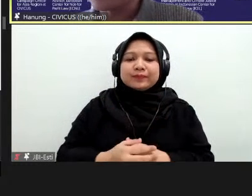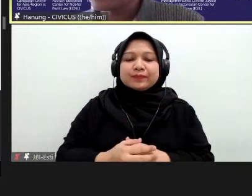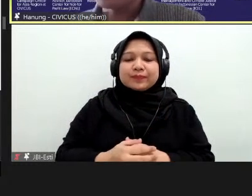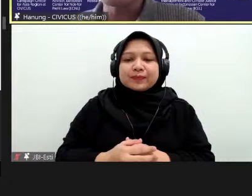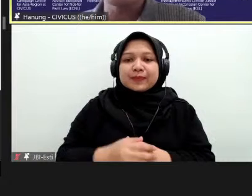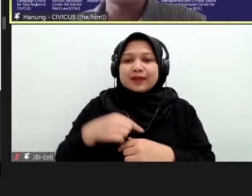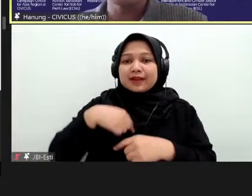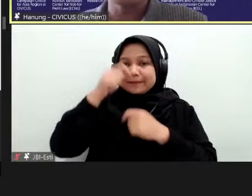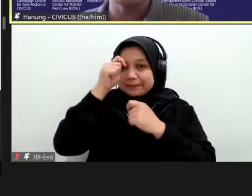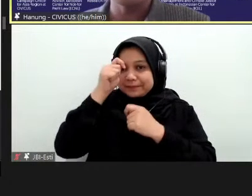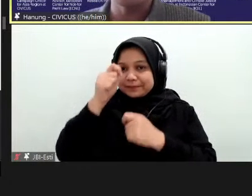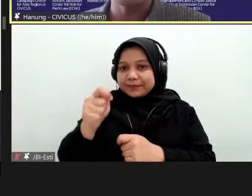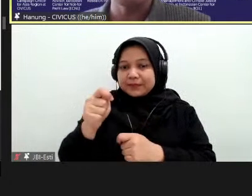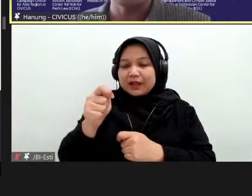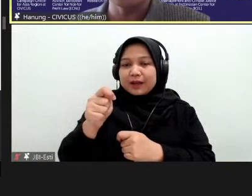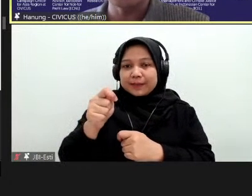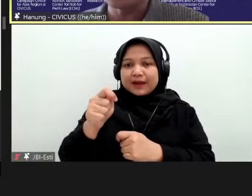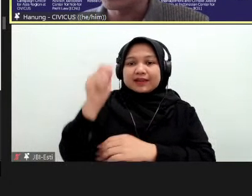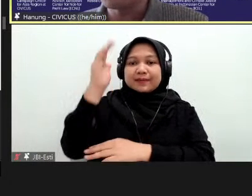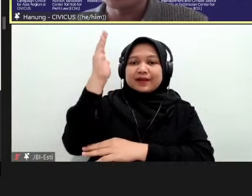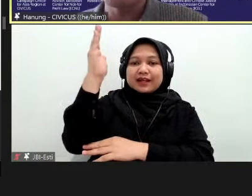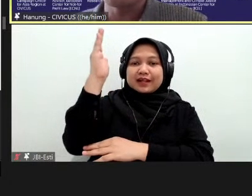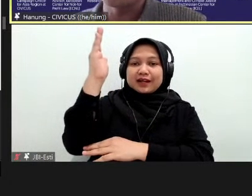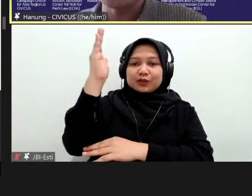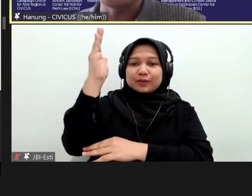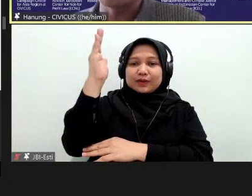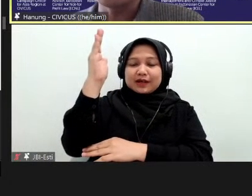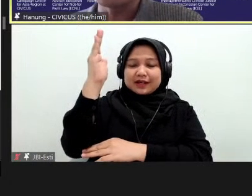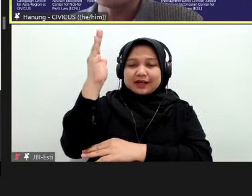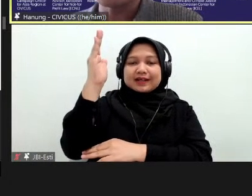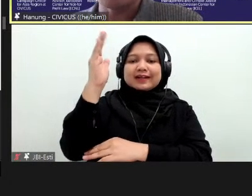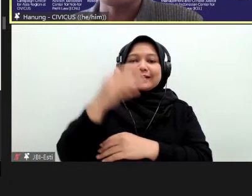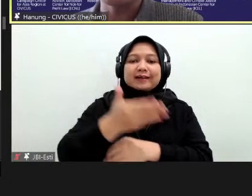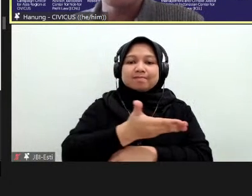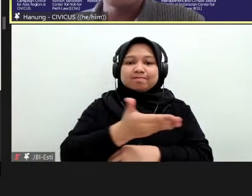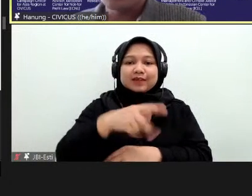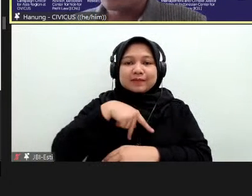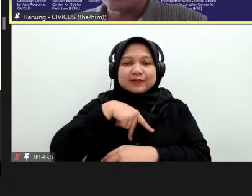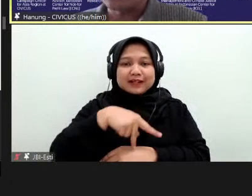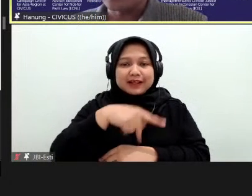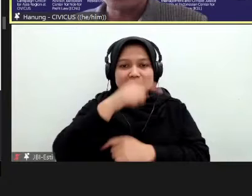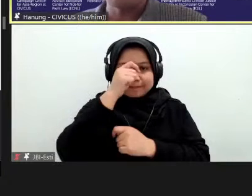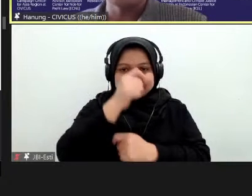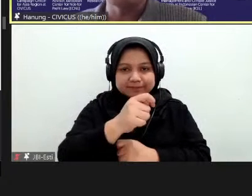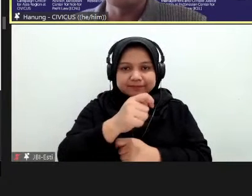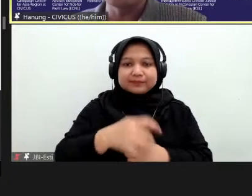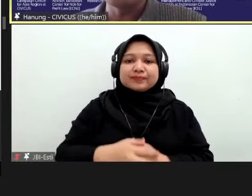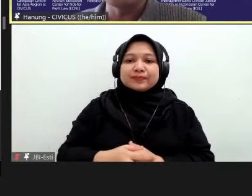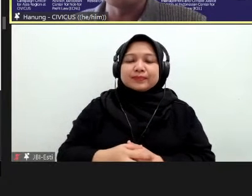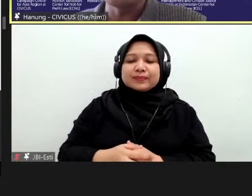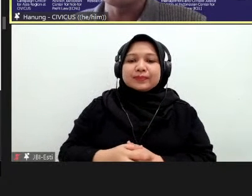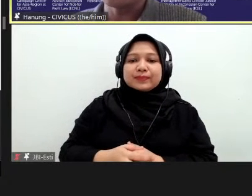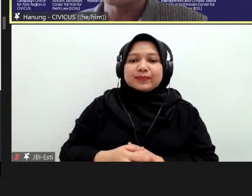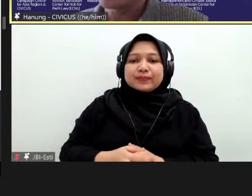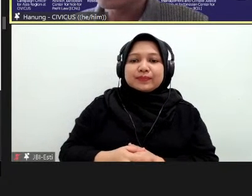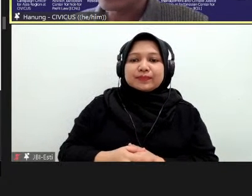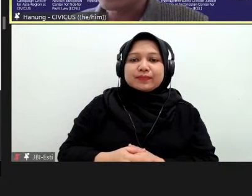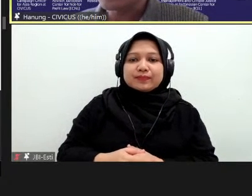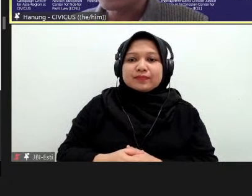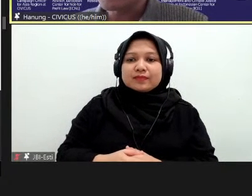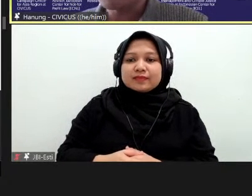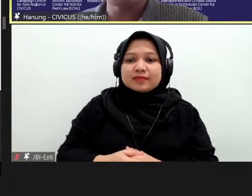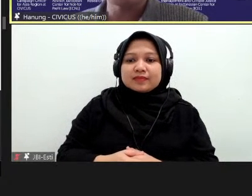the discussion today by giving the global overview on the civic space that we have at the moment. Although